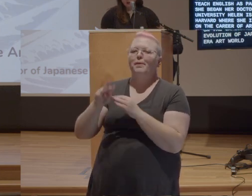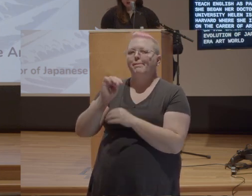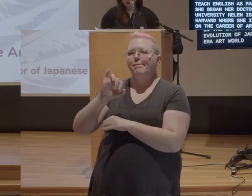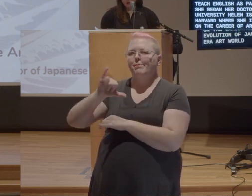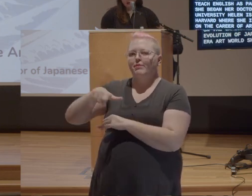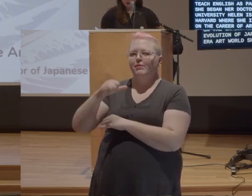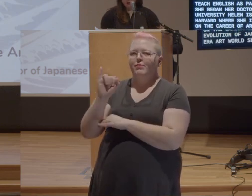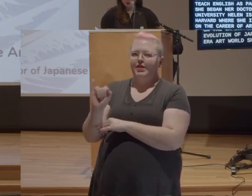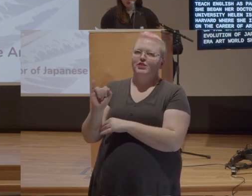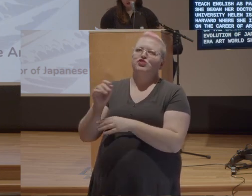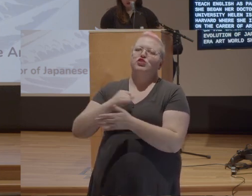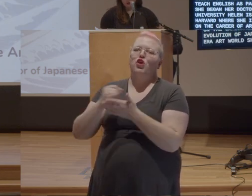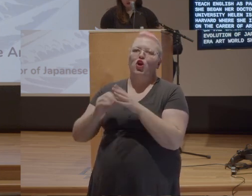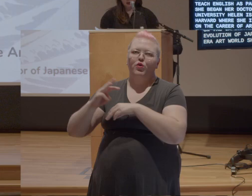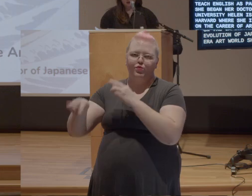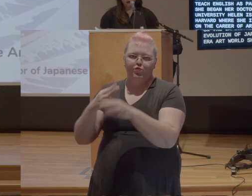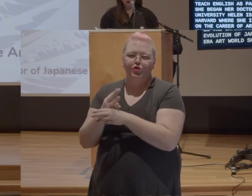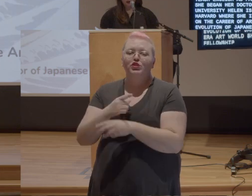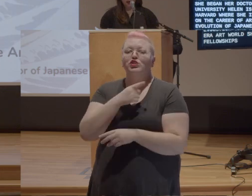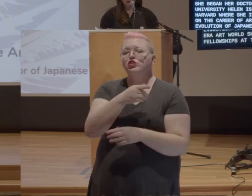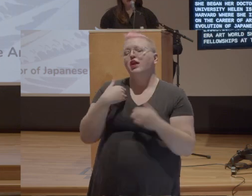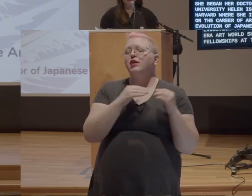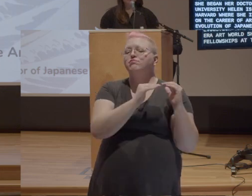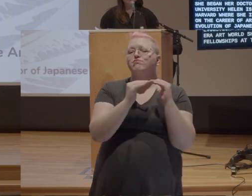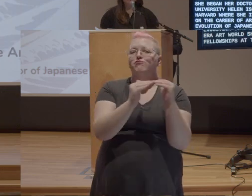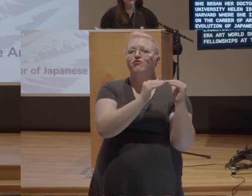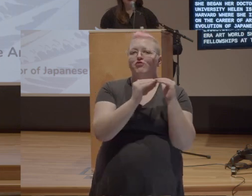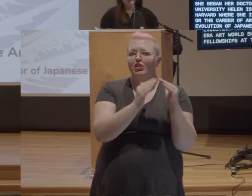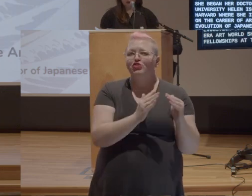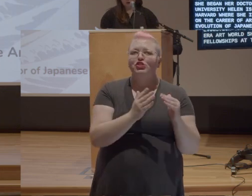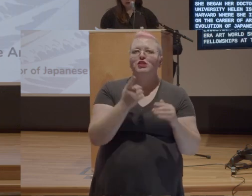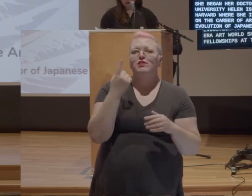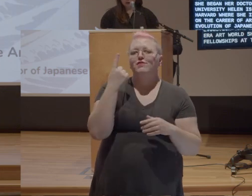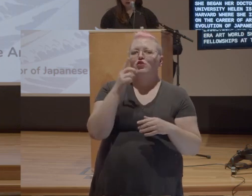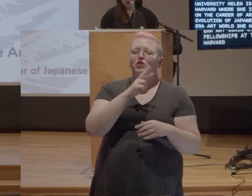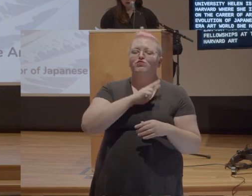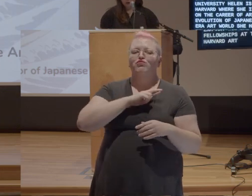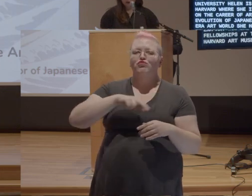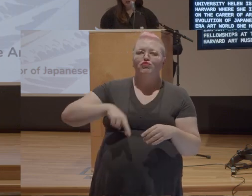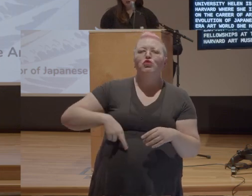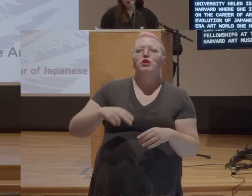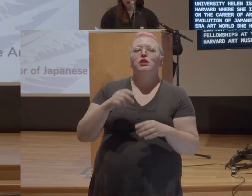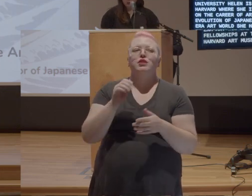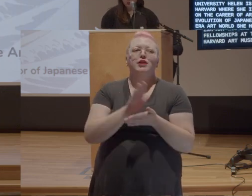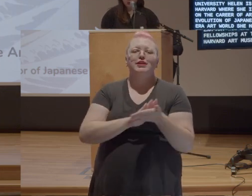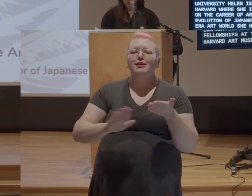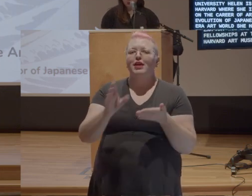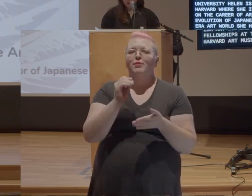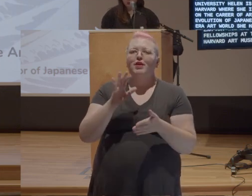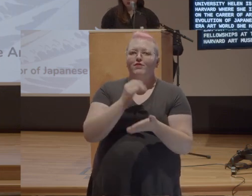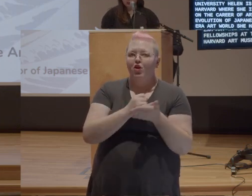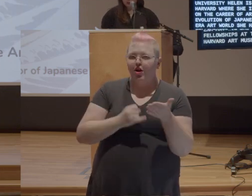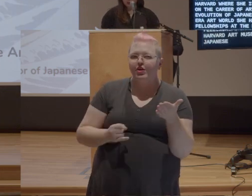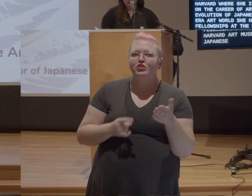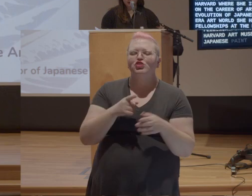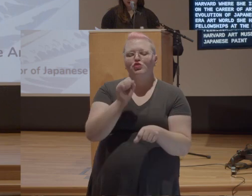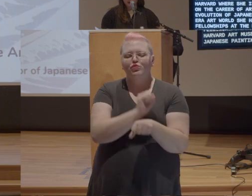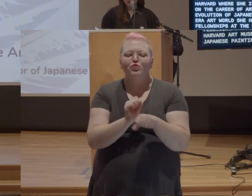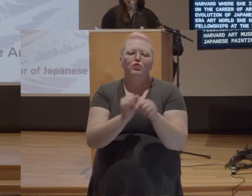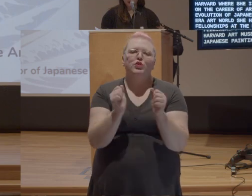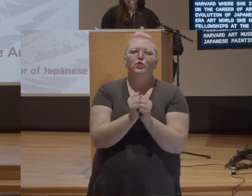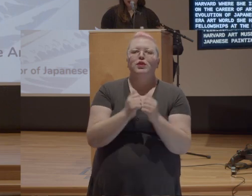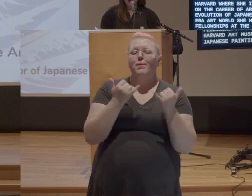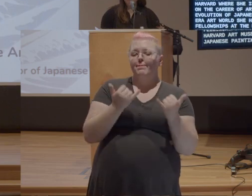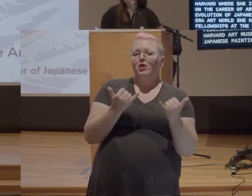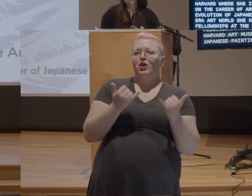She has held internships and fellowships at the Royal Academy of Arts and Harvard Art Museums, working with early modern Japanese paintings and